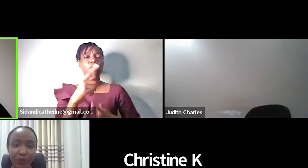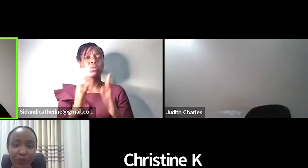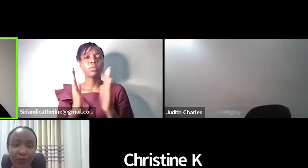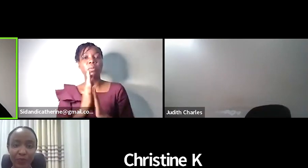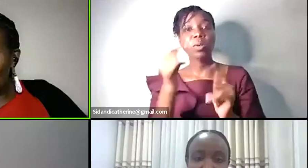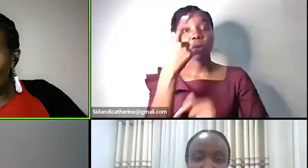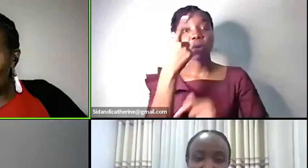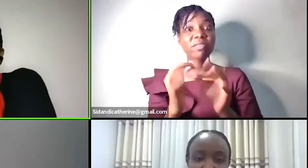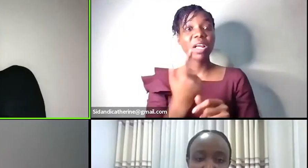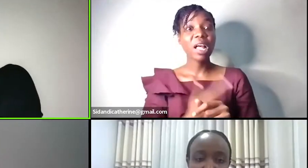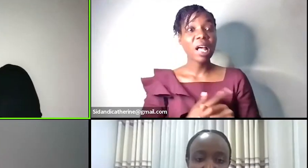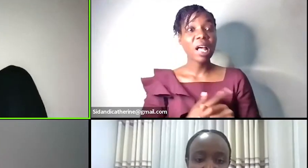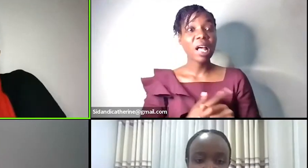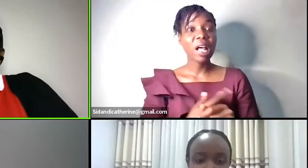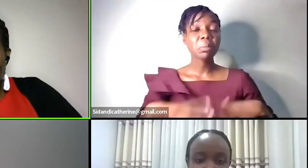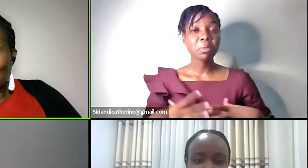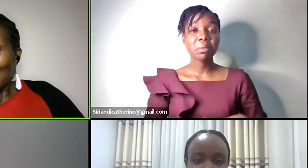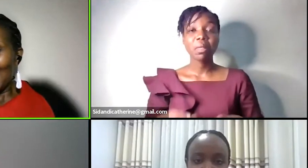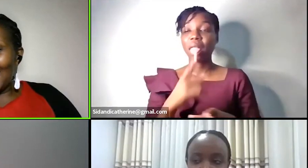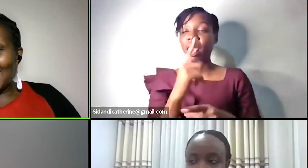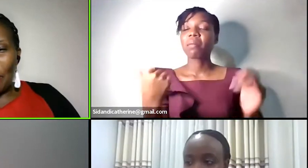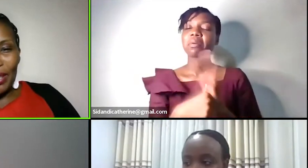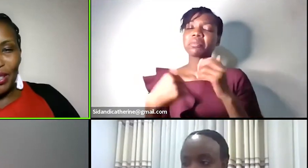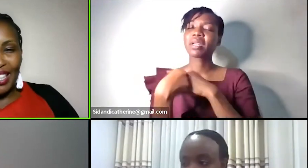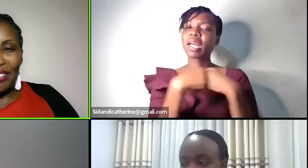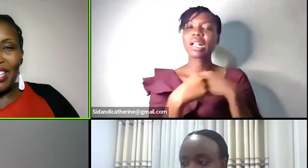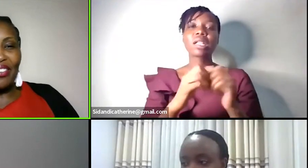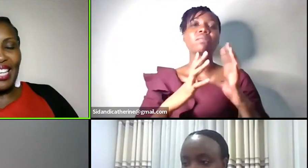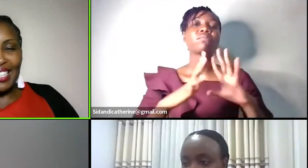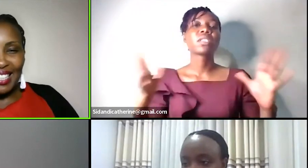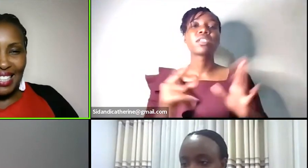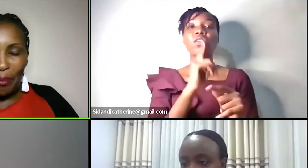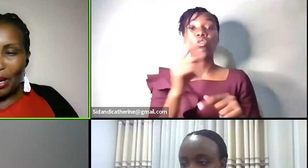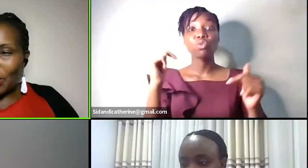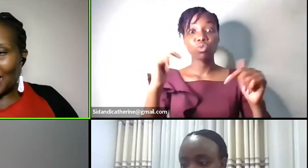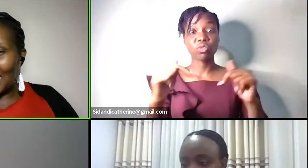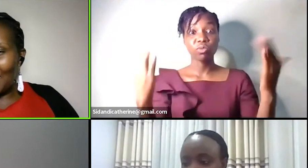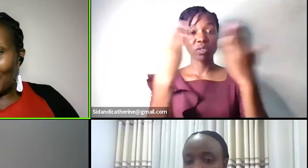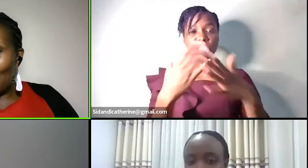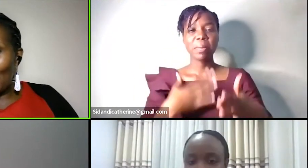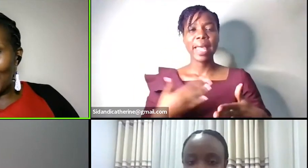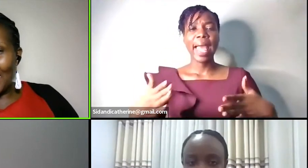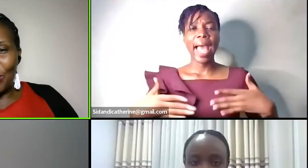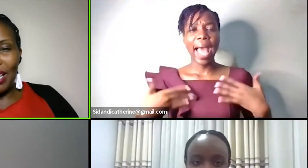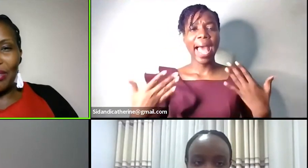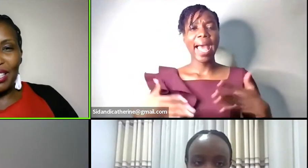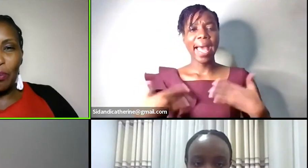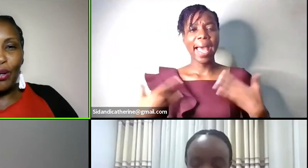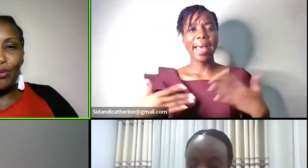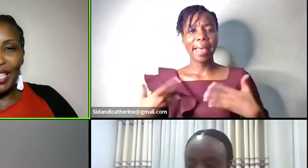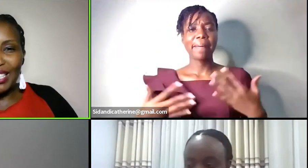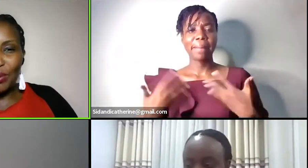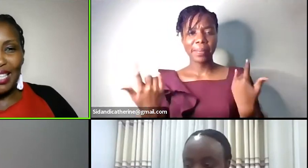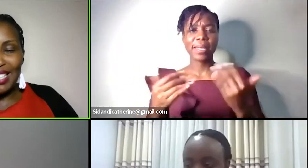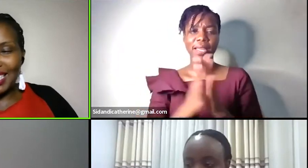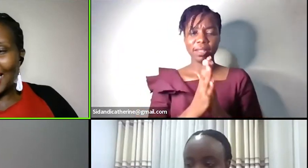And tonight is going to be one of those evenings that I personally am very, very excited about and very honored to have these